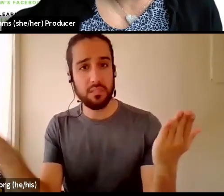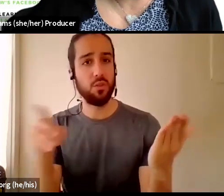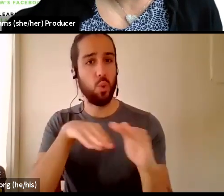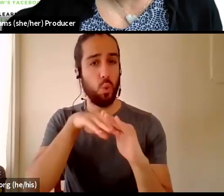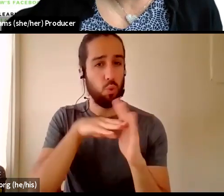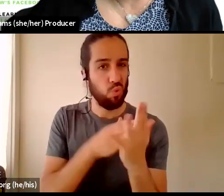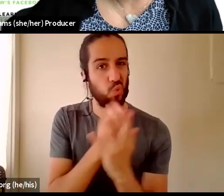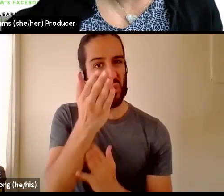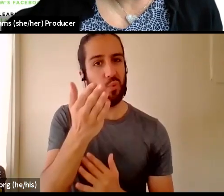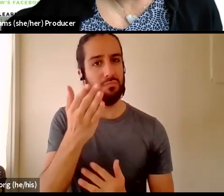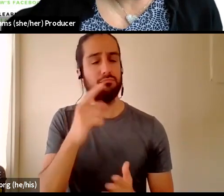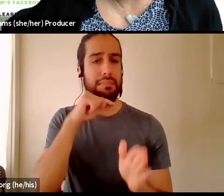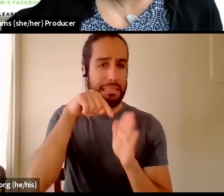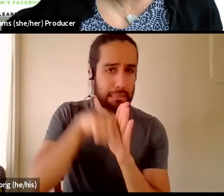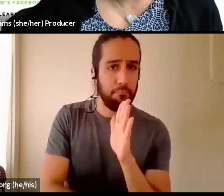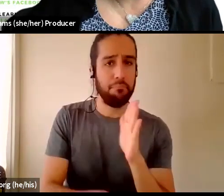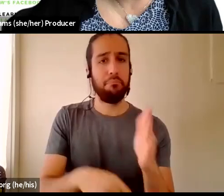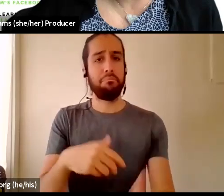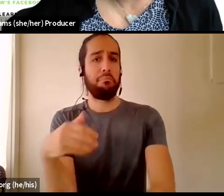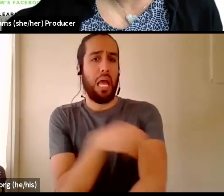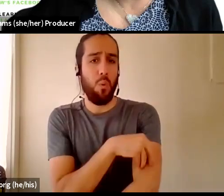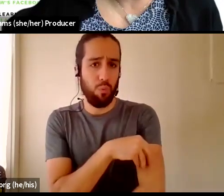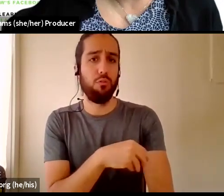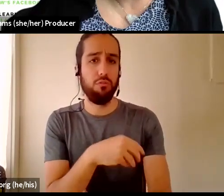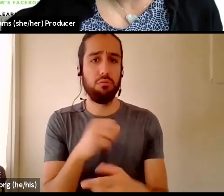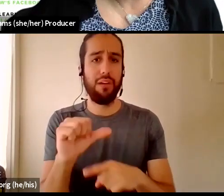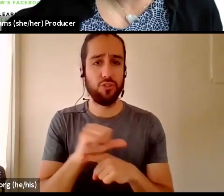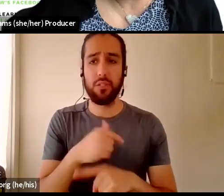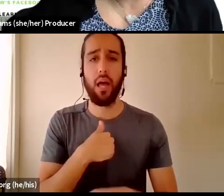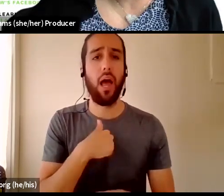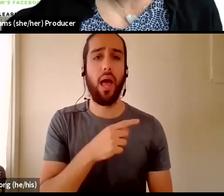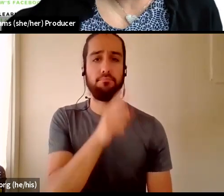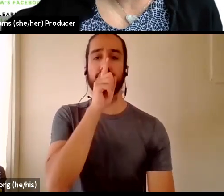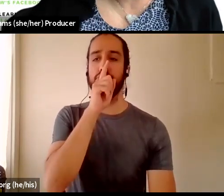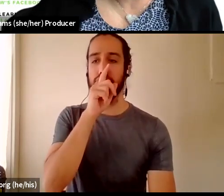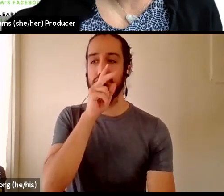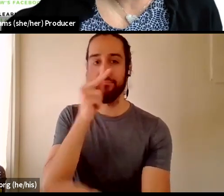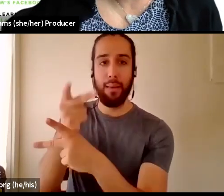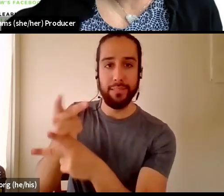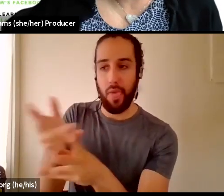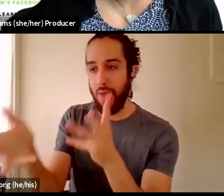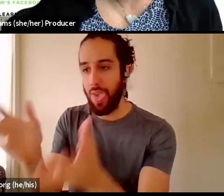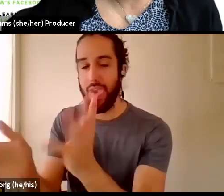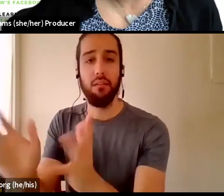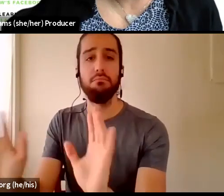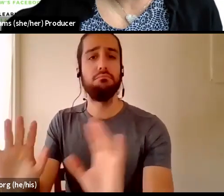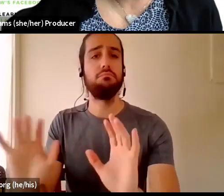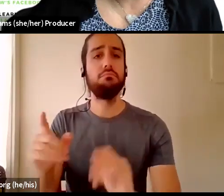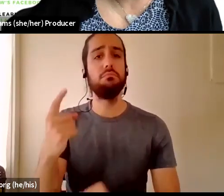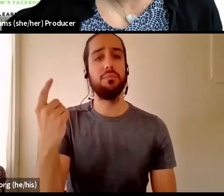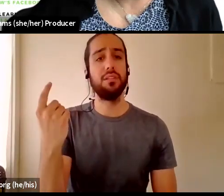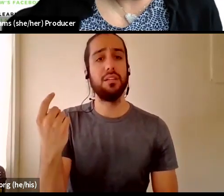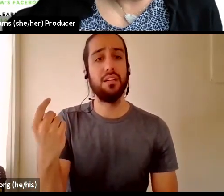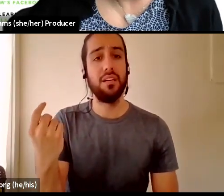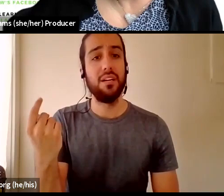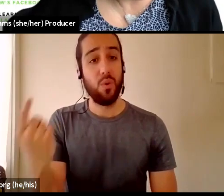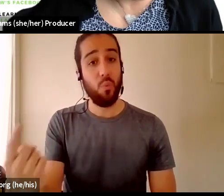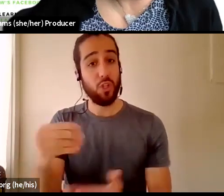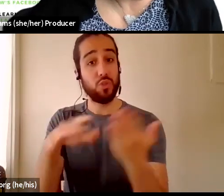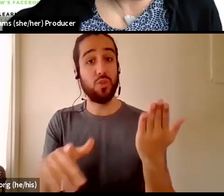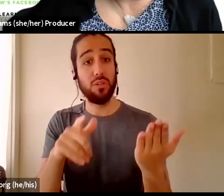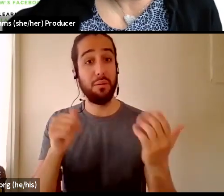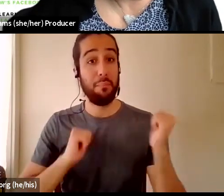powerful exercise. I didn't just cradle them and babysat them. My Playwriting One students wrote full length, like